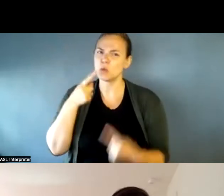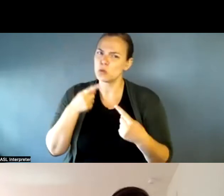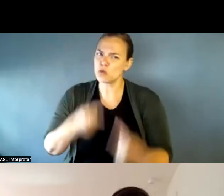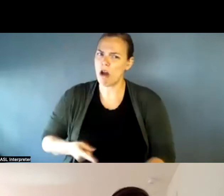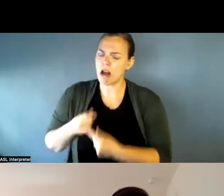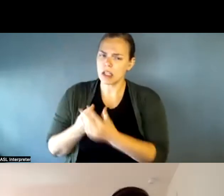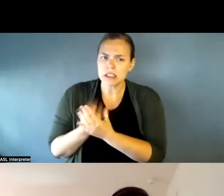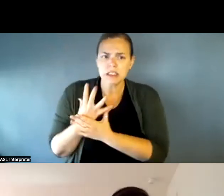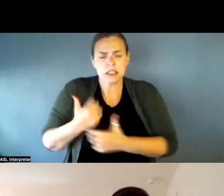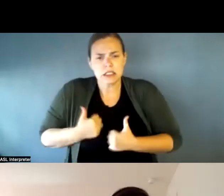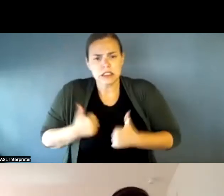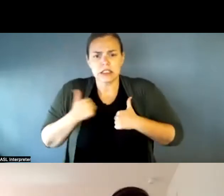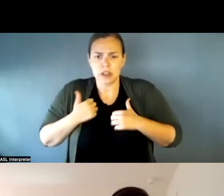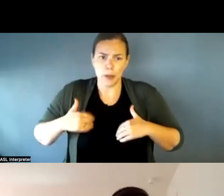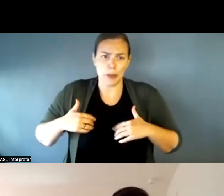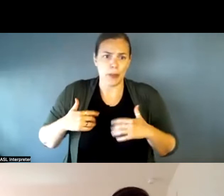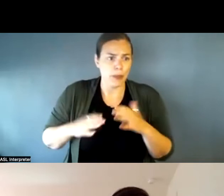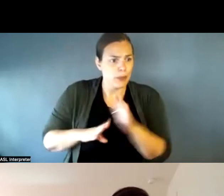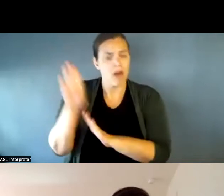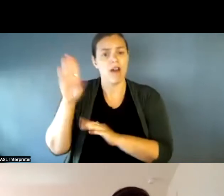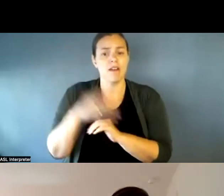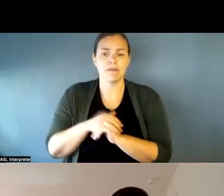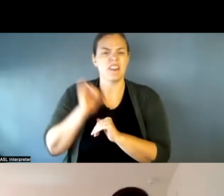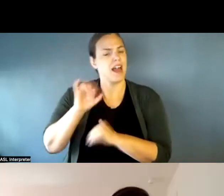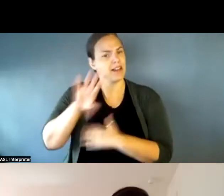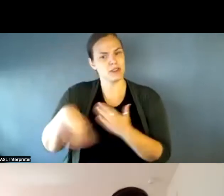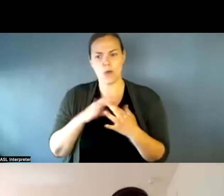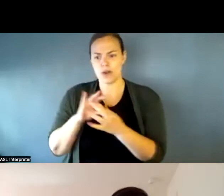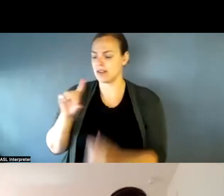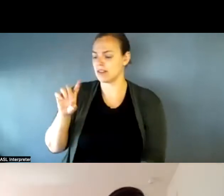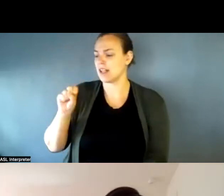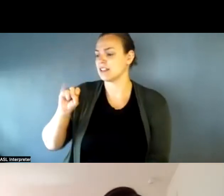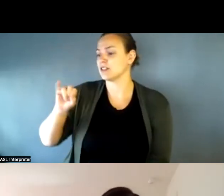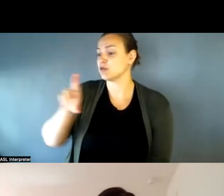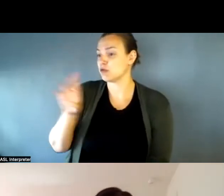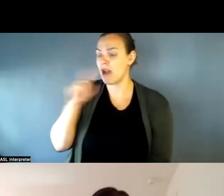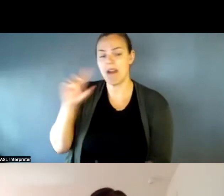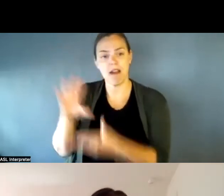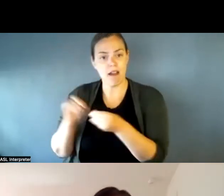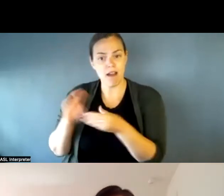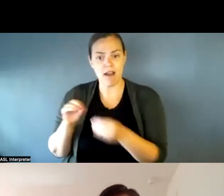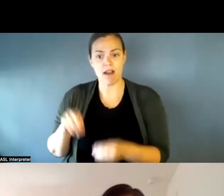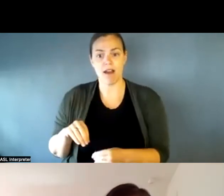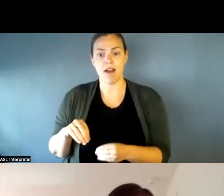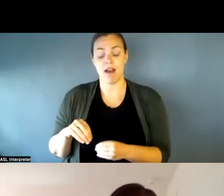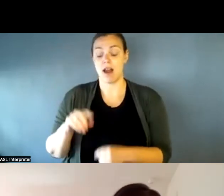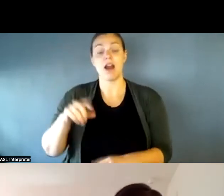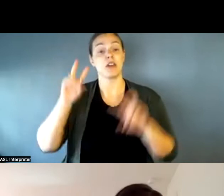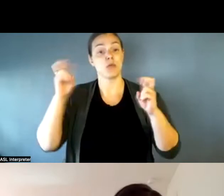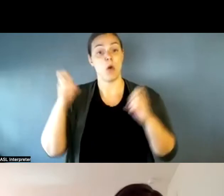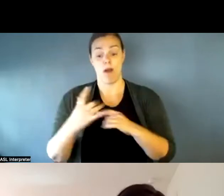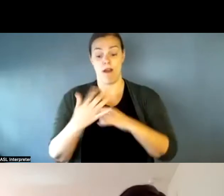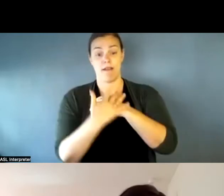so that's the entire interconnectedness. And so when Desiree was also talking about, when the tide is out on the table is set, in our relationship